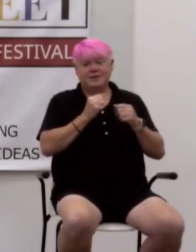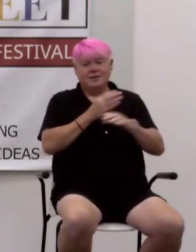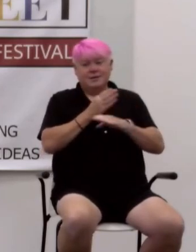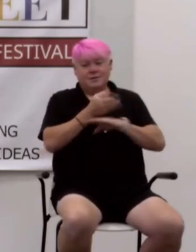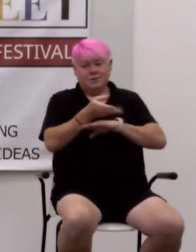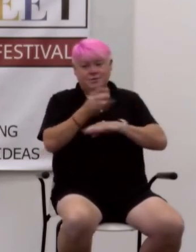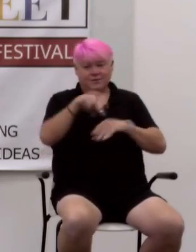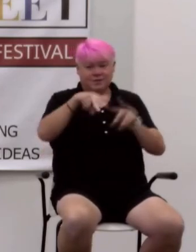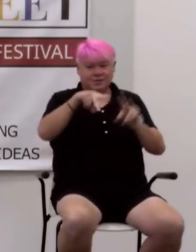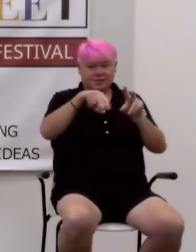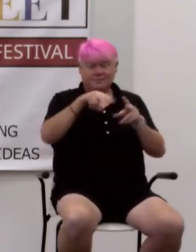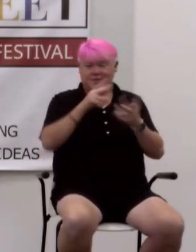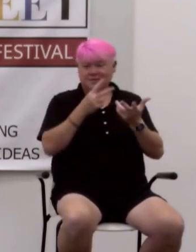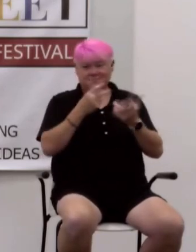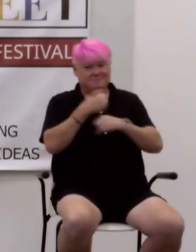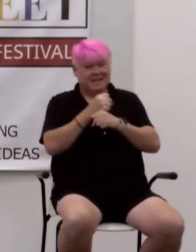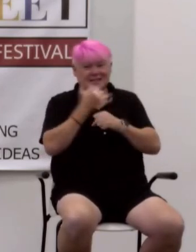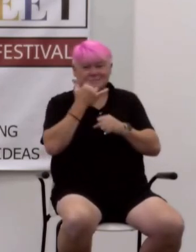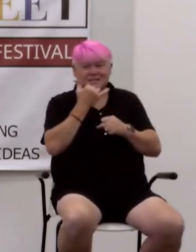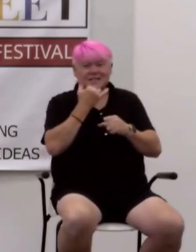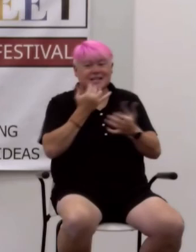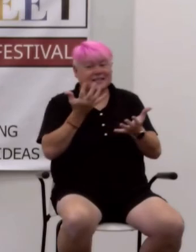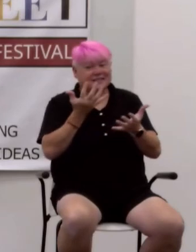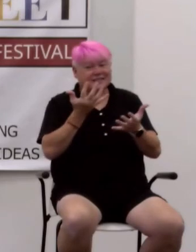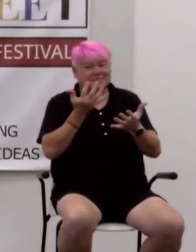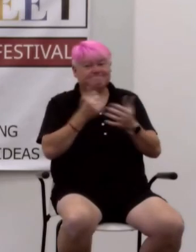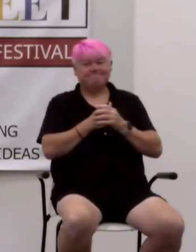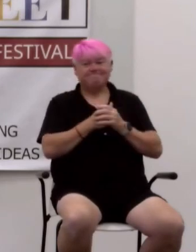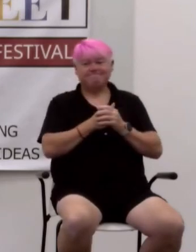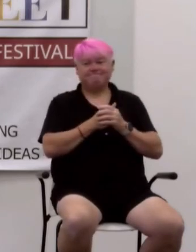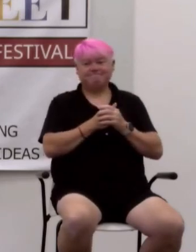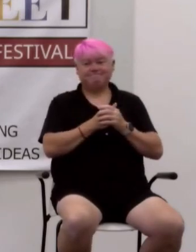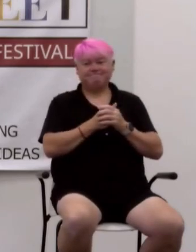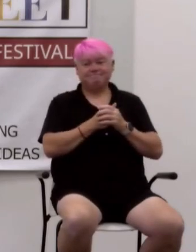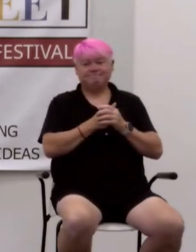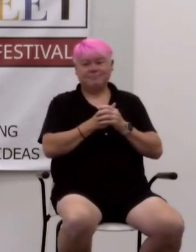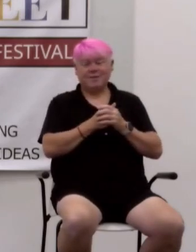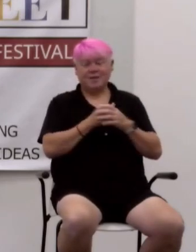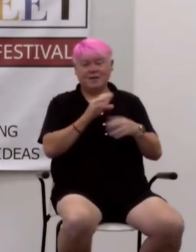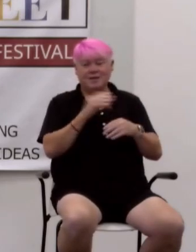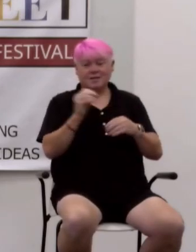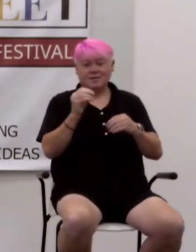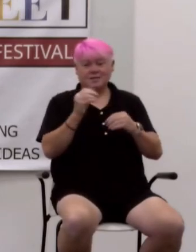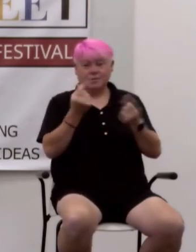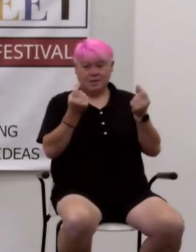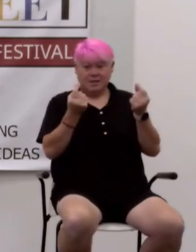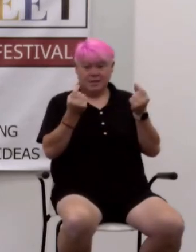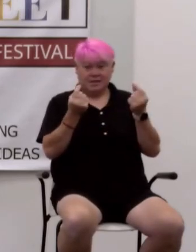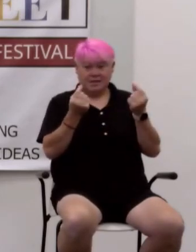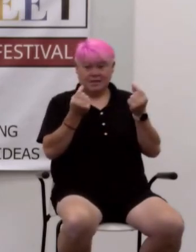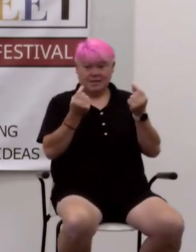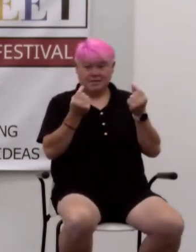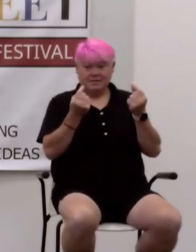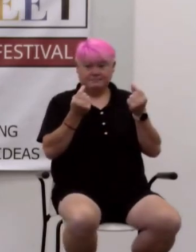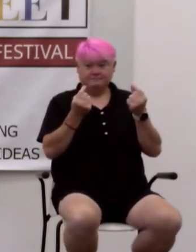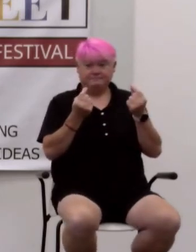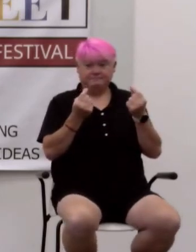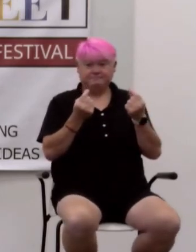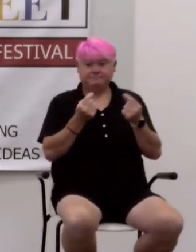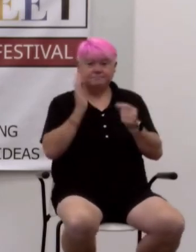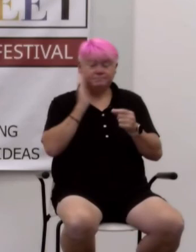overstepping, making a mistake. And so what I did